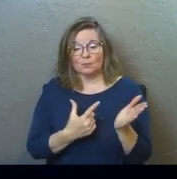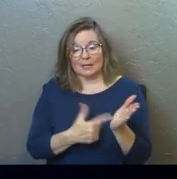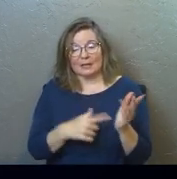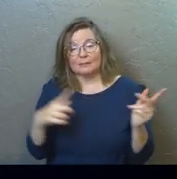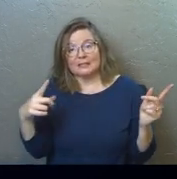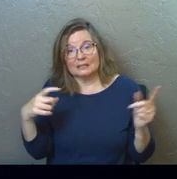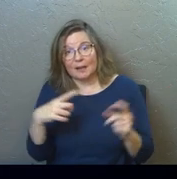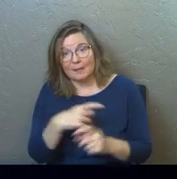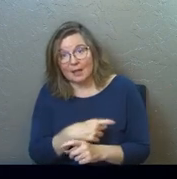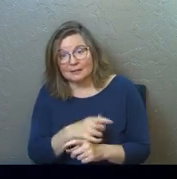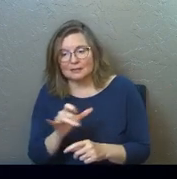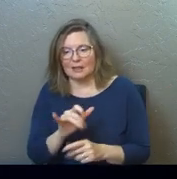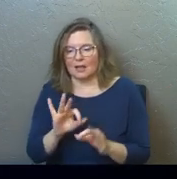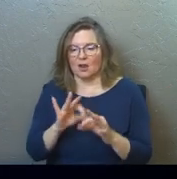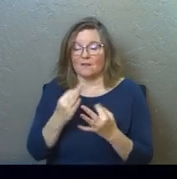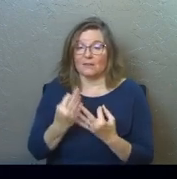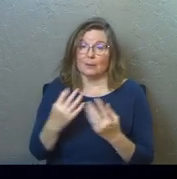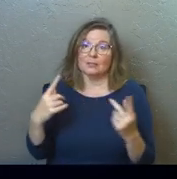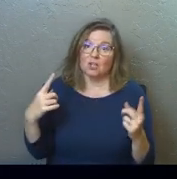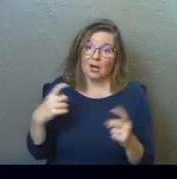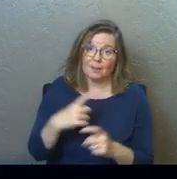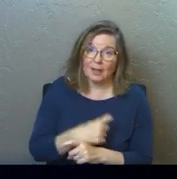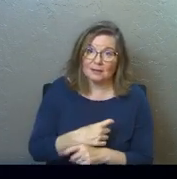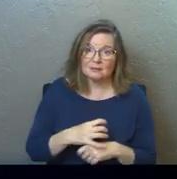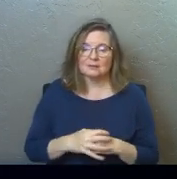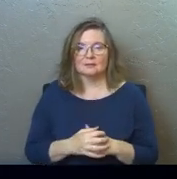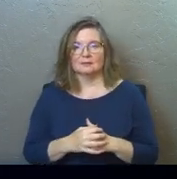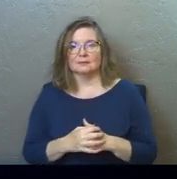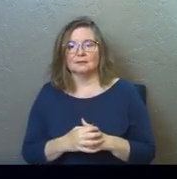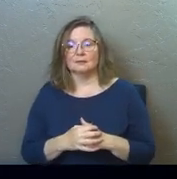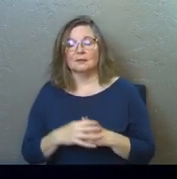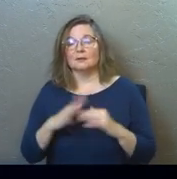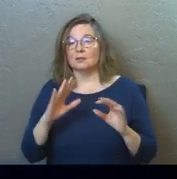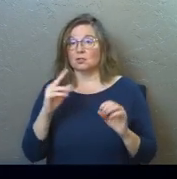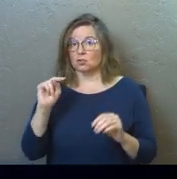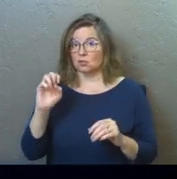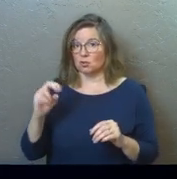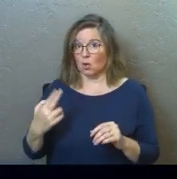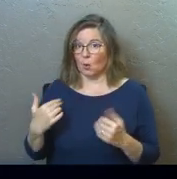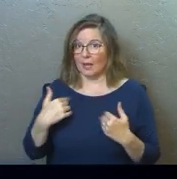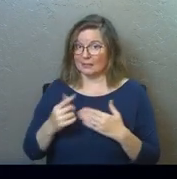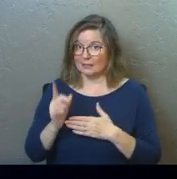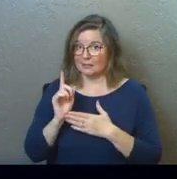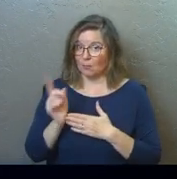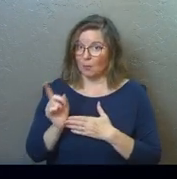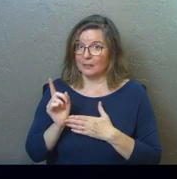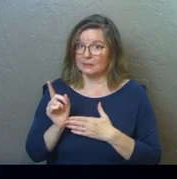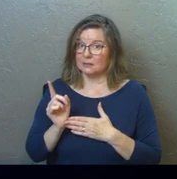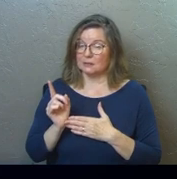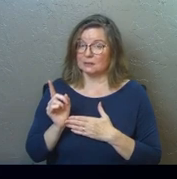it's complex, just like our families are complex. And so Noah has this moment,